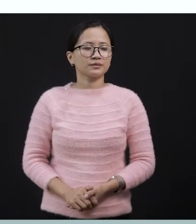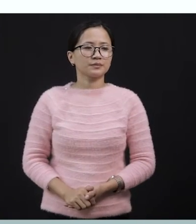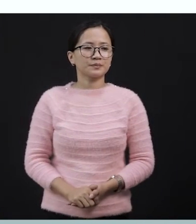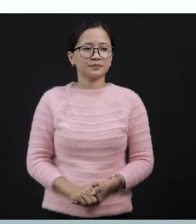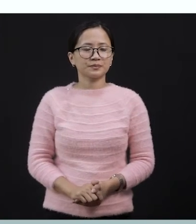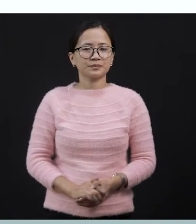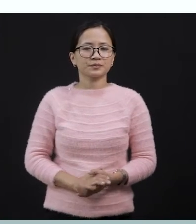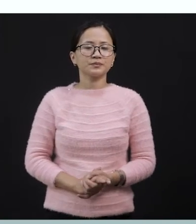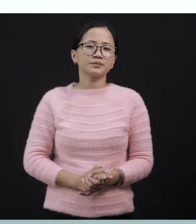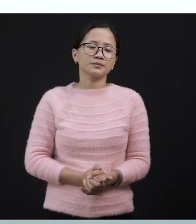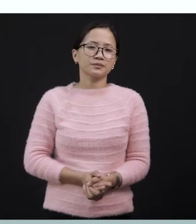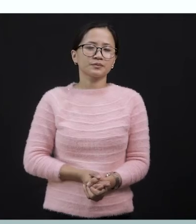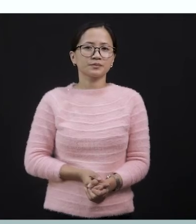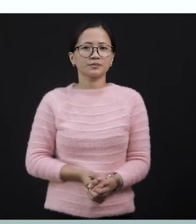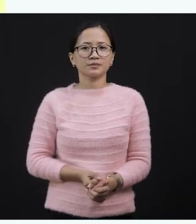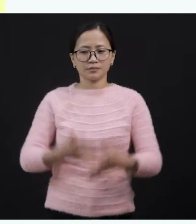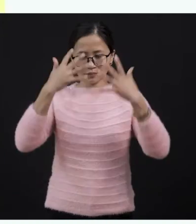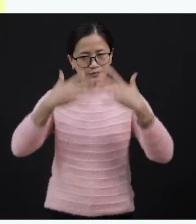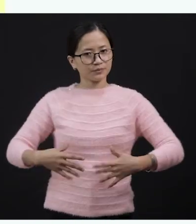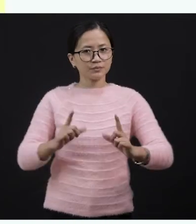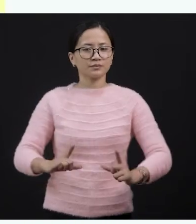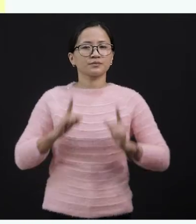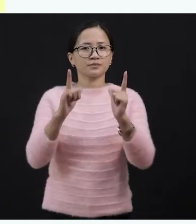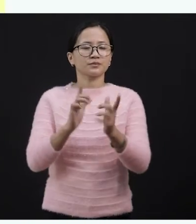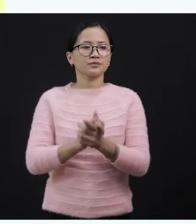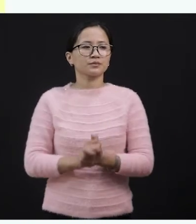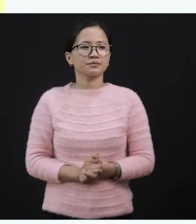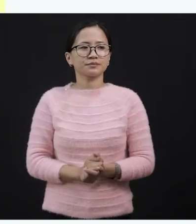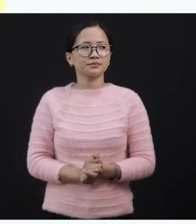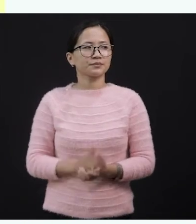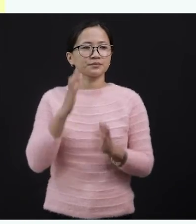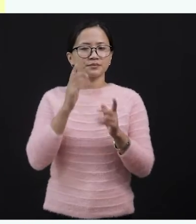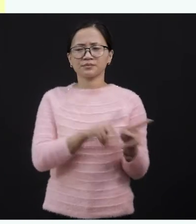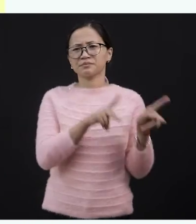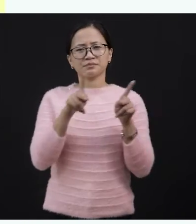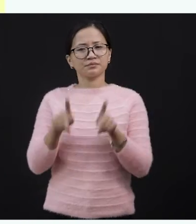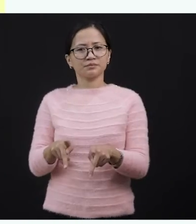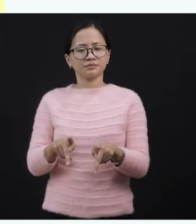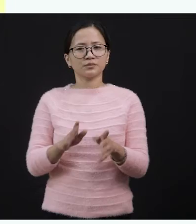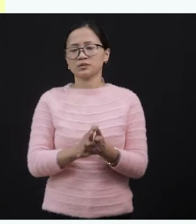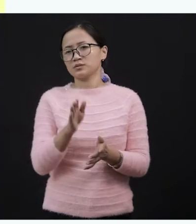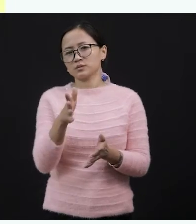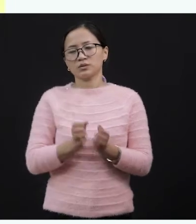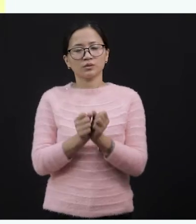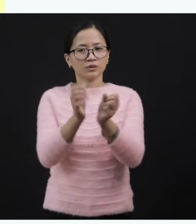Okay, now our human life, it is impossible without air,